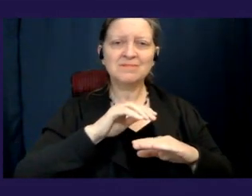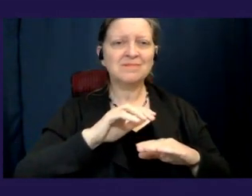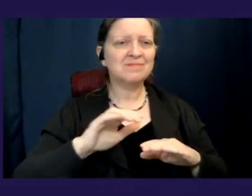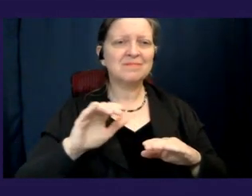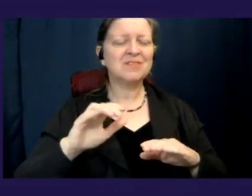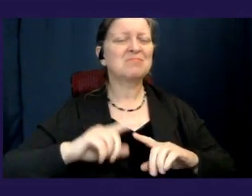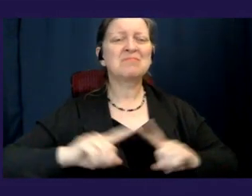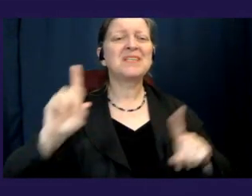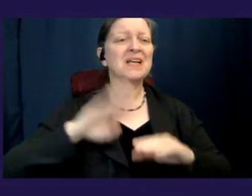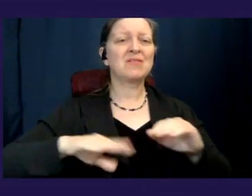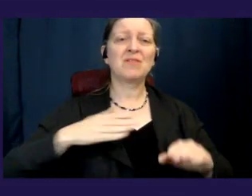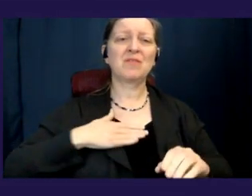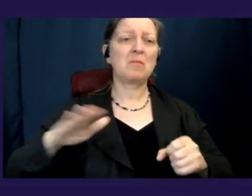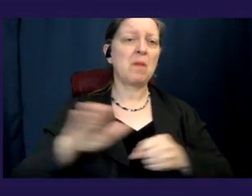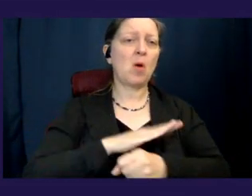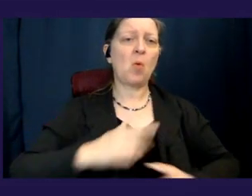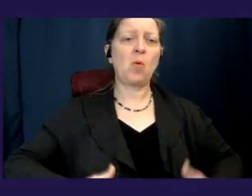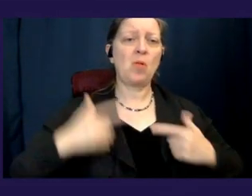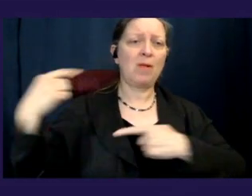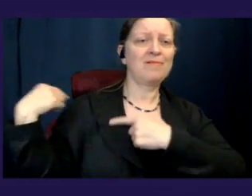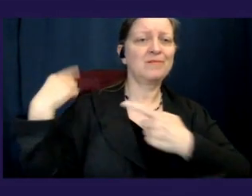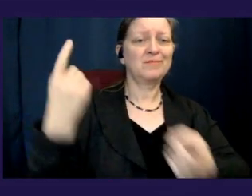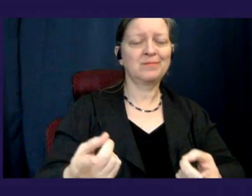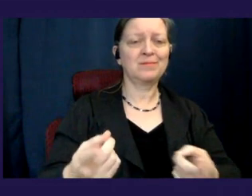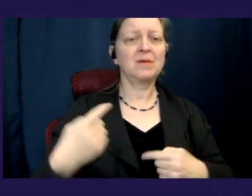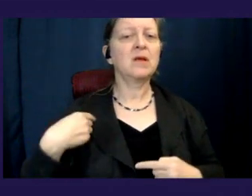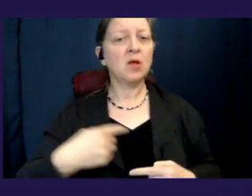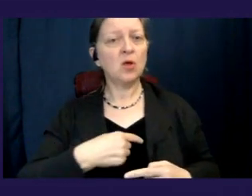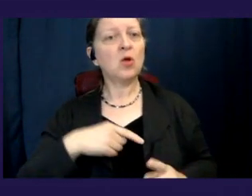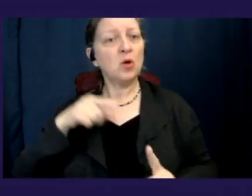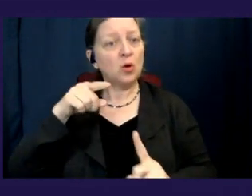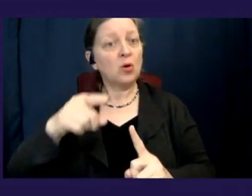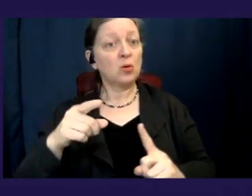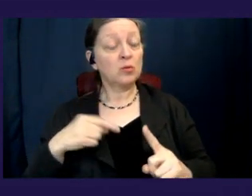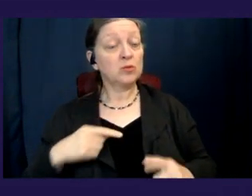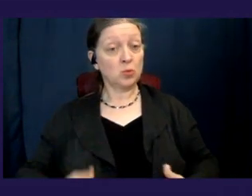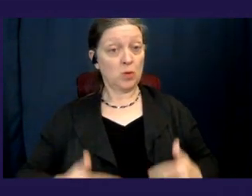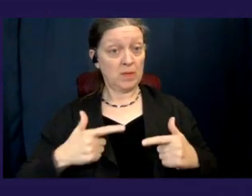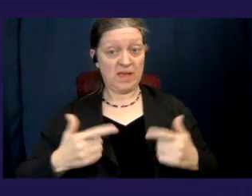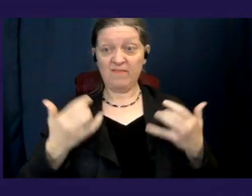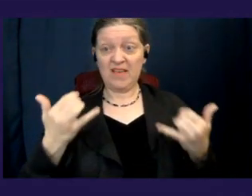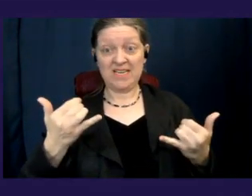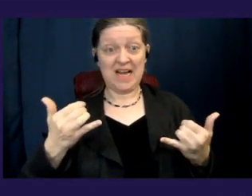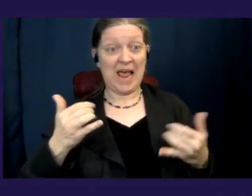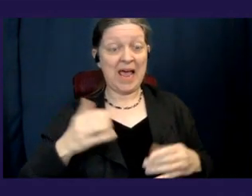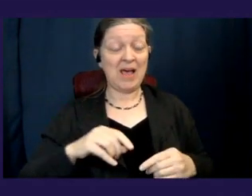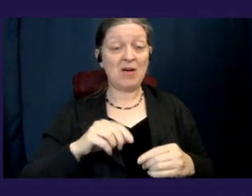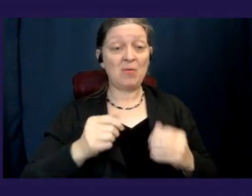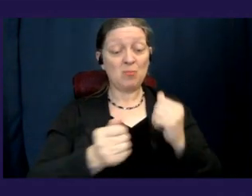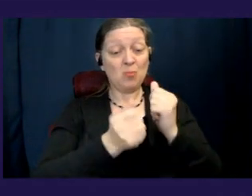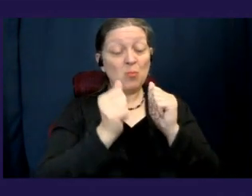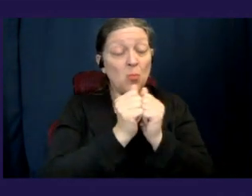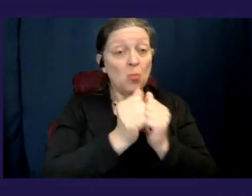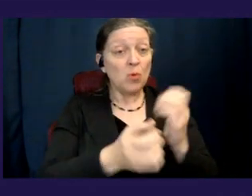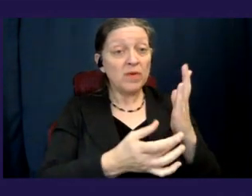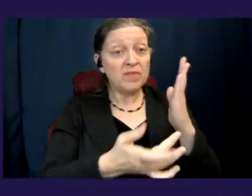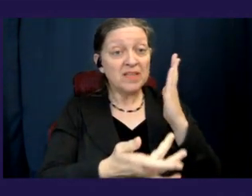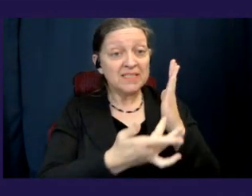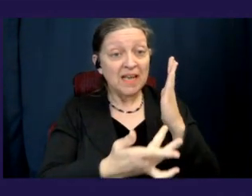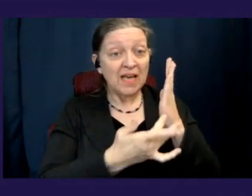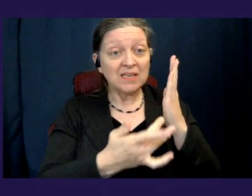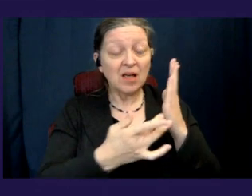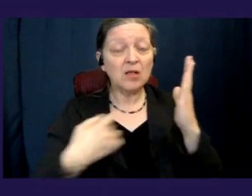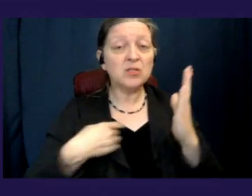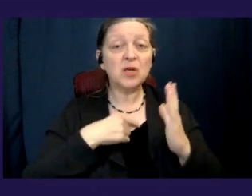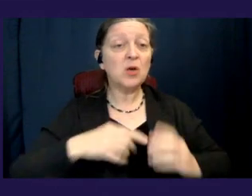one false fact can amplify within minutes and spread all around the world before we even have a chance to respond,